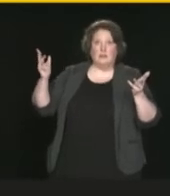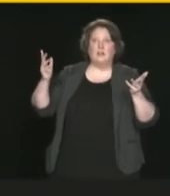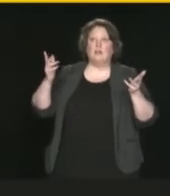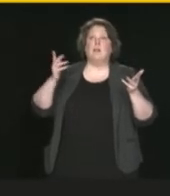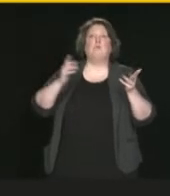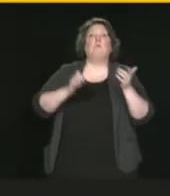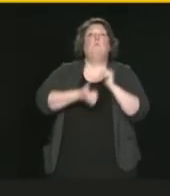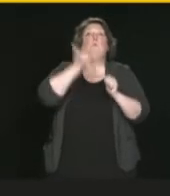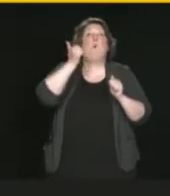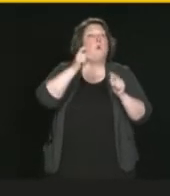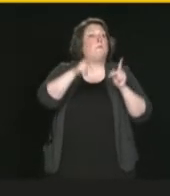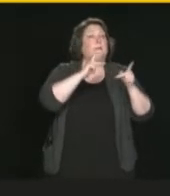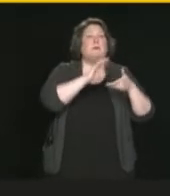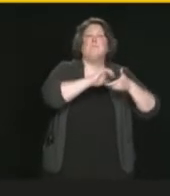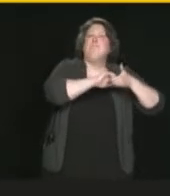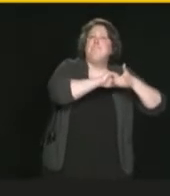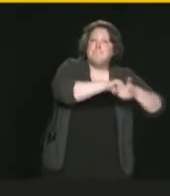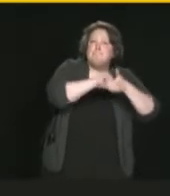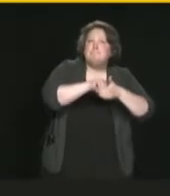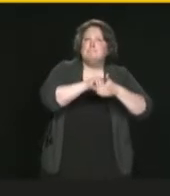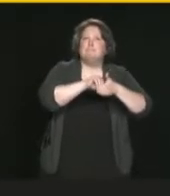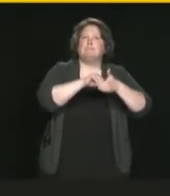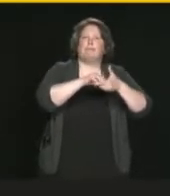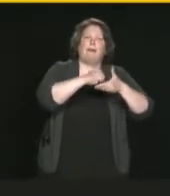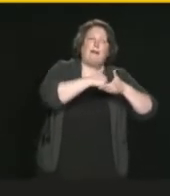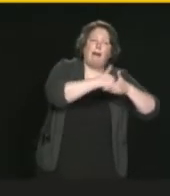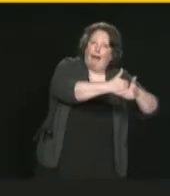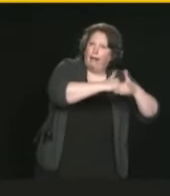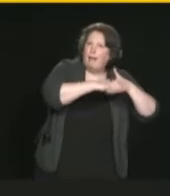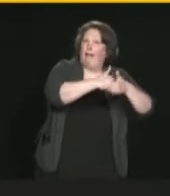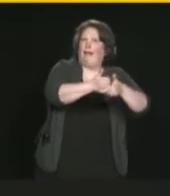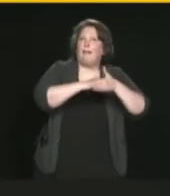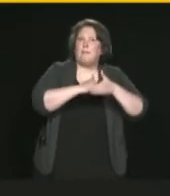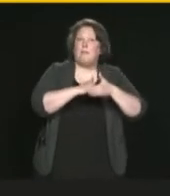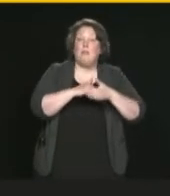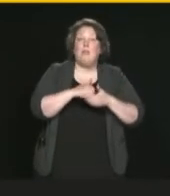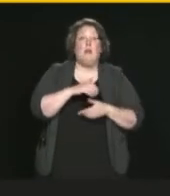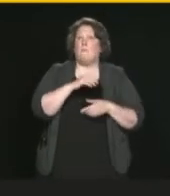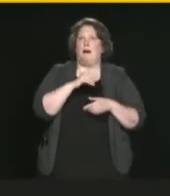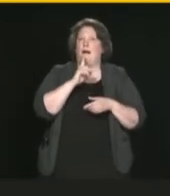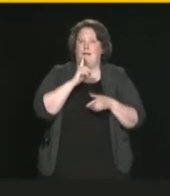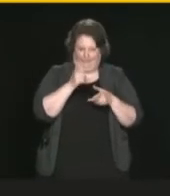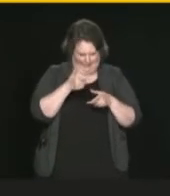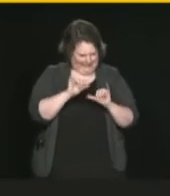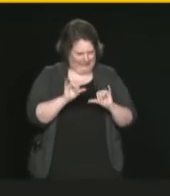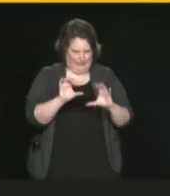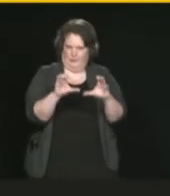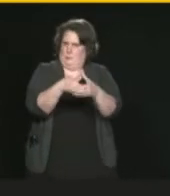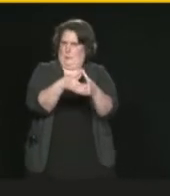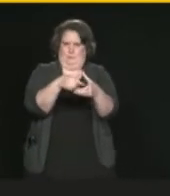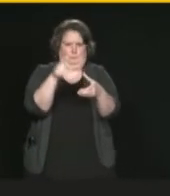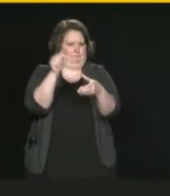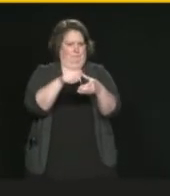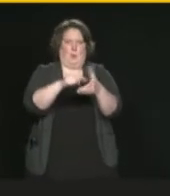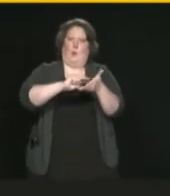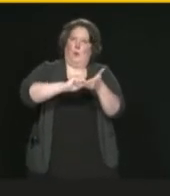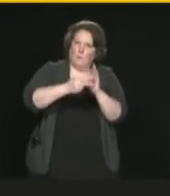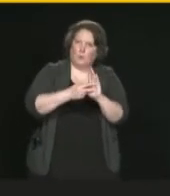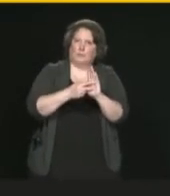to see people who deliberately decide to exploit and defraud the